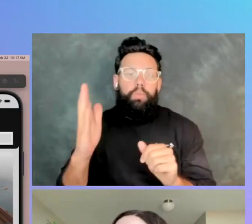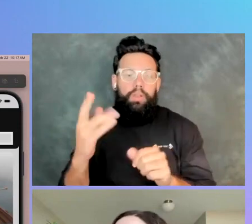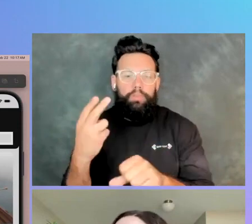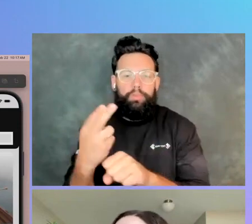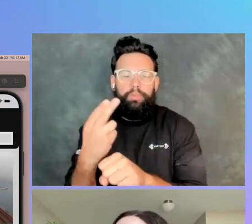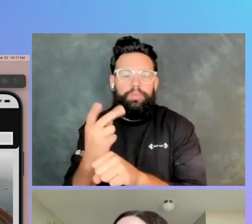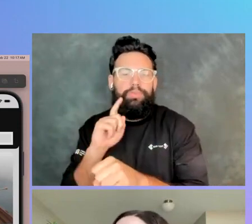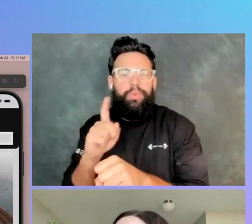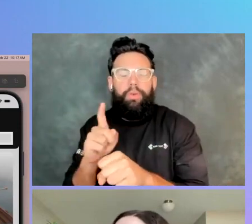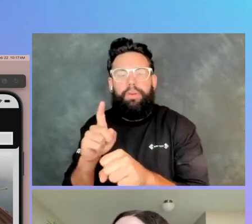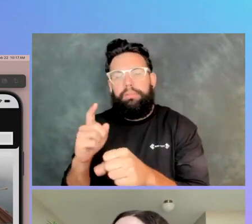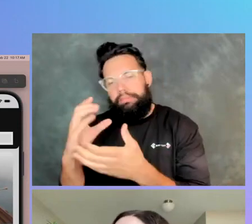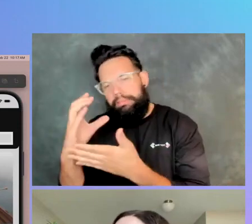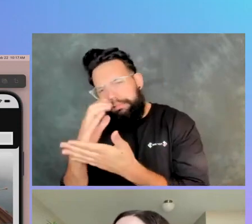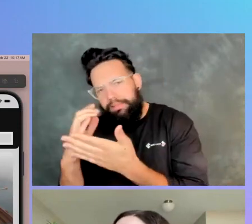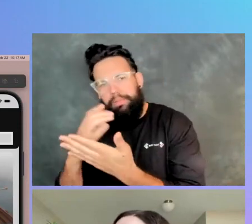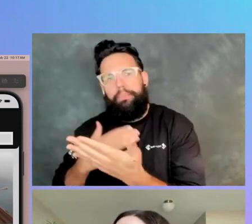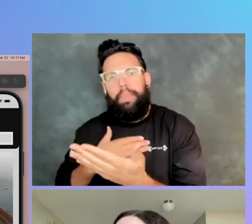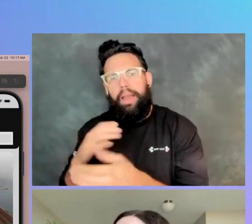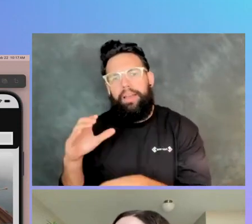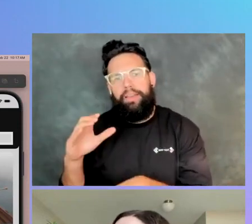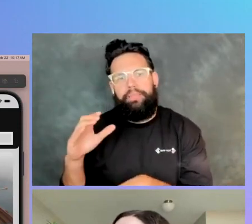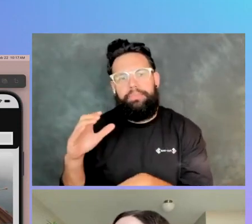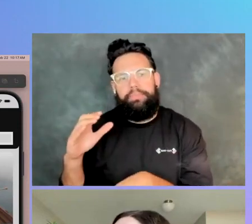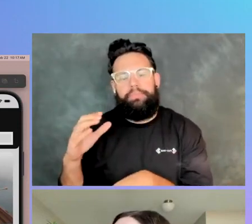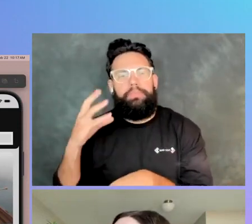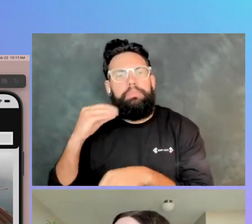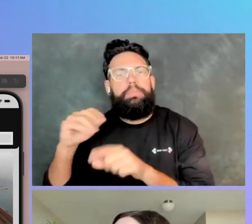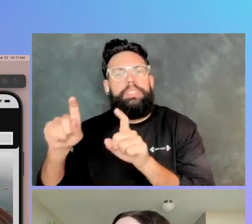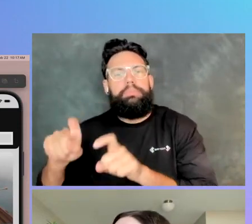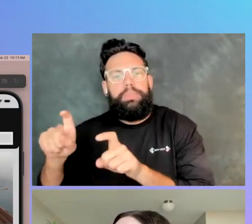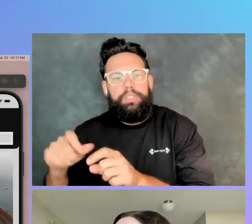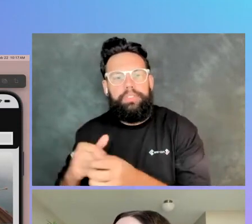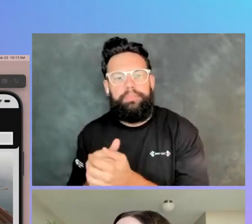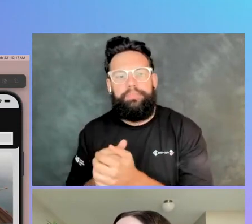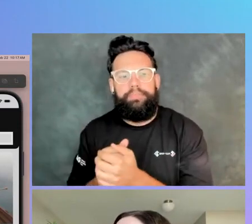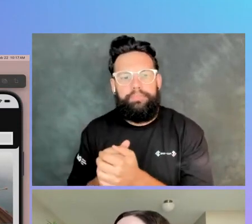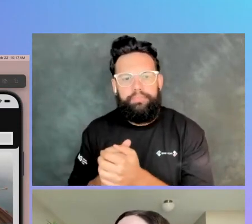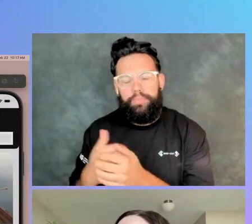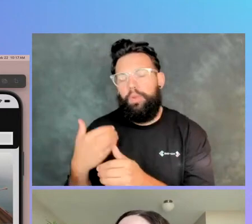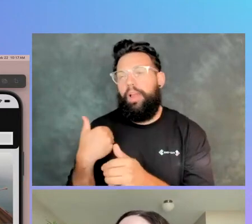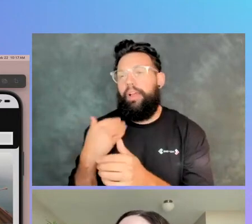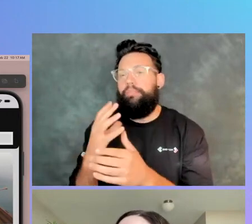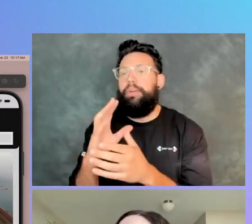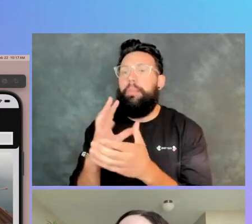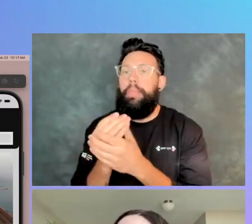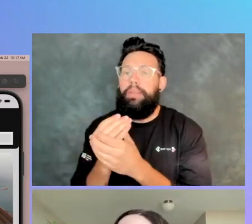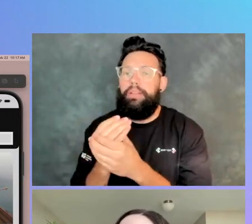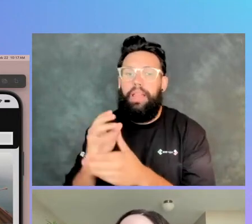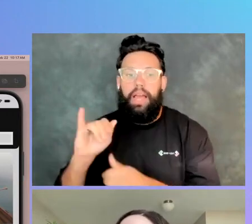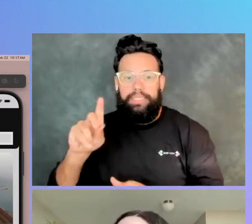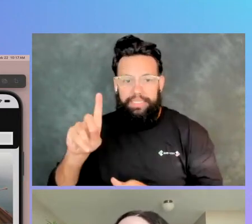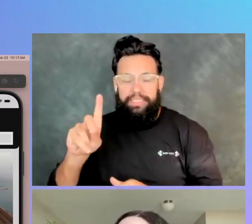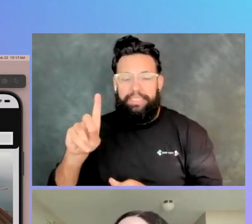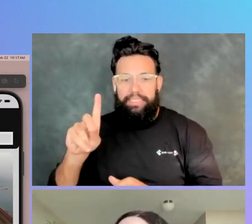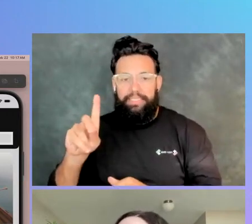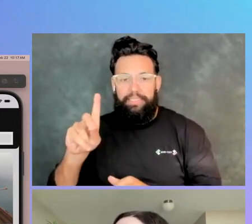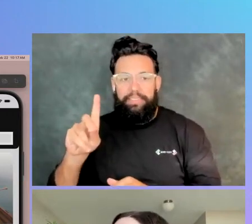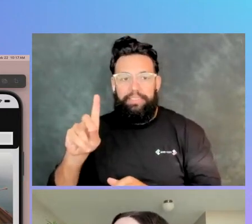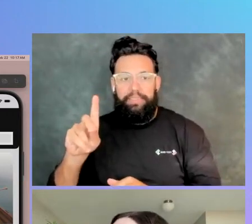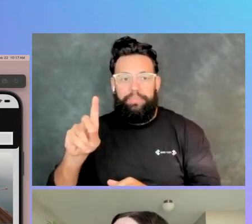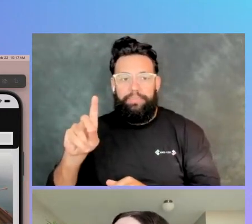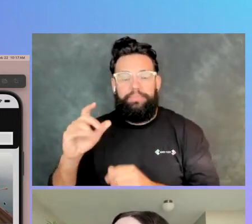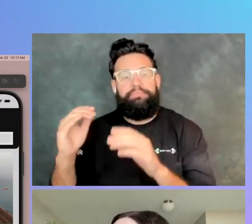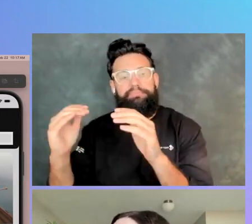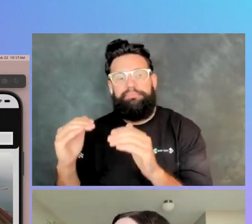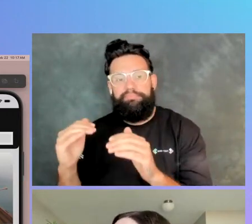quick setup things. I have my API key here, and I also have a bundle ID for this app that I'm about to test. But beyond that, I don't need to do anything